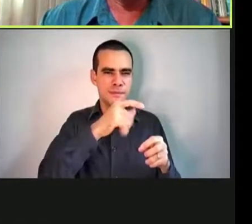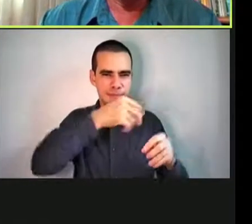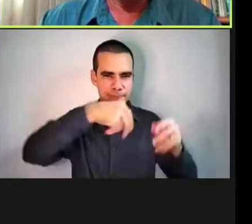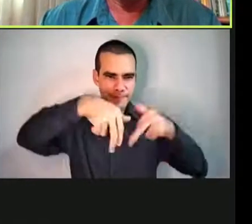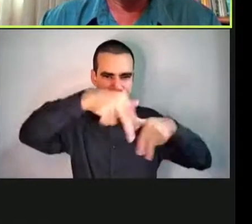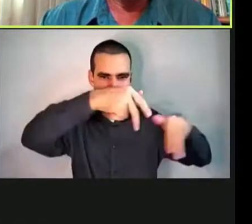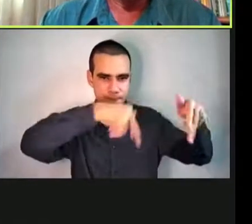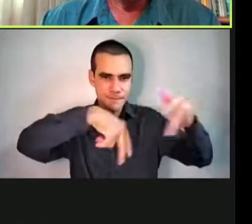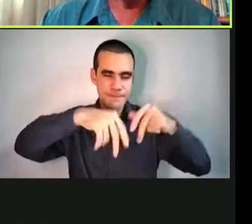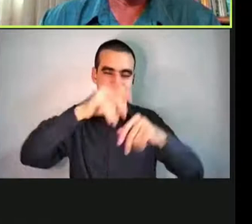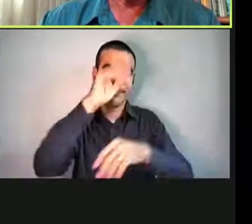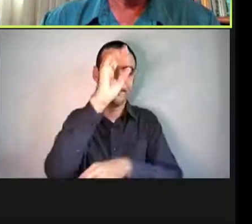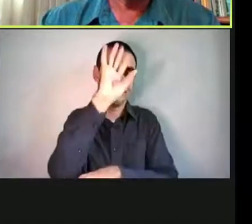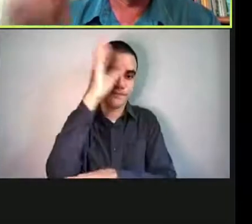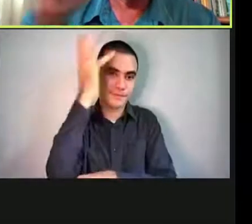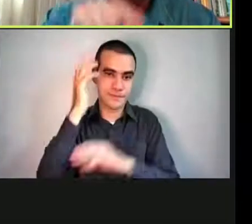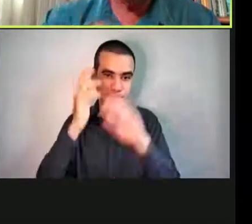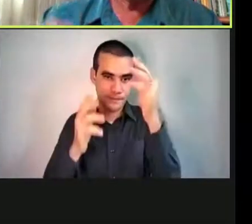of,